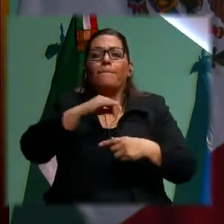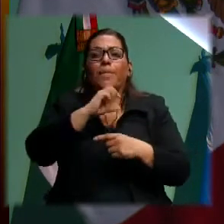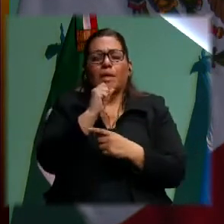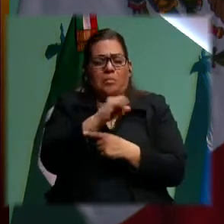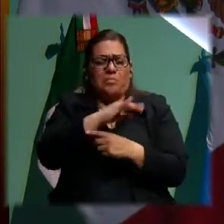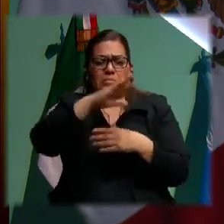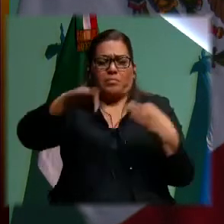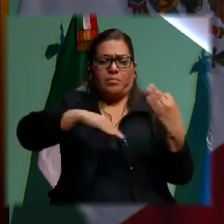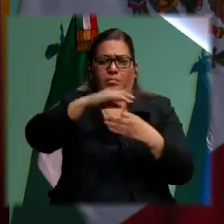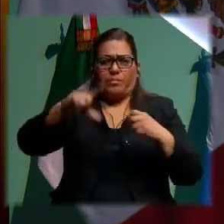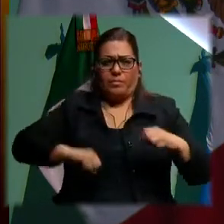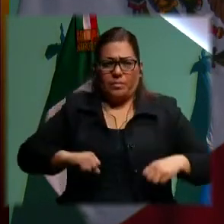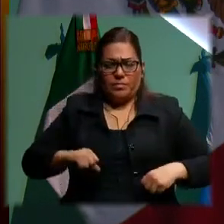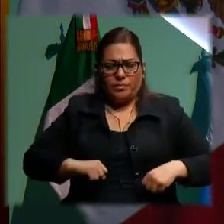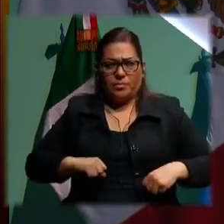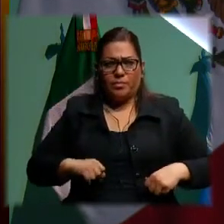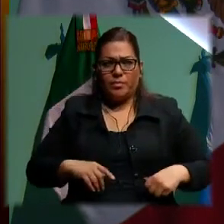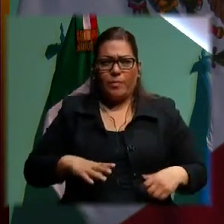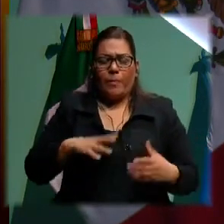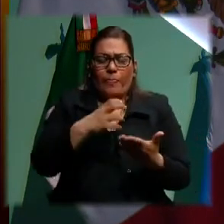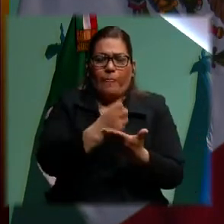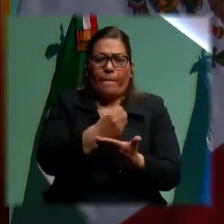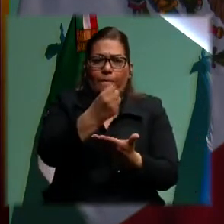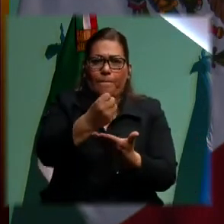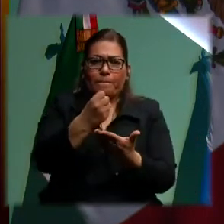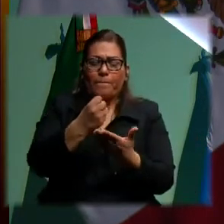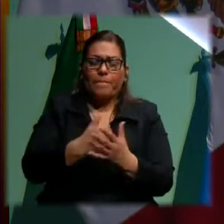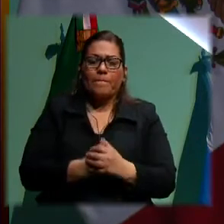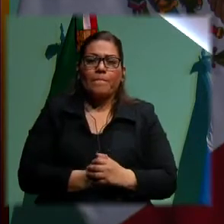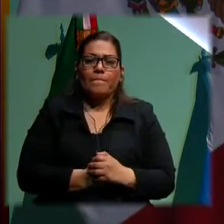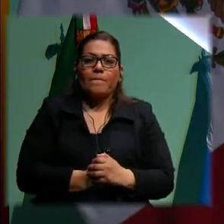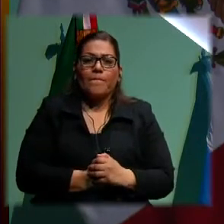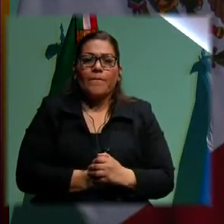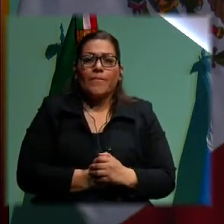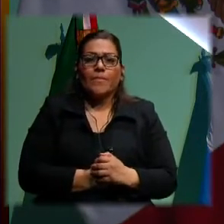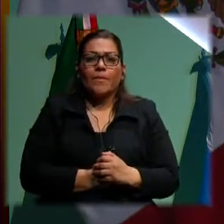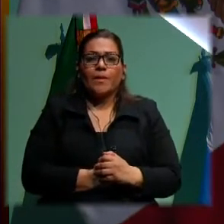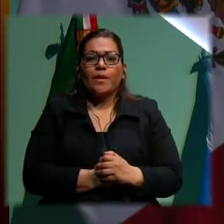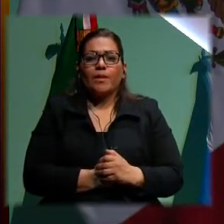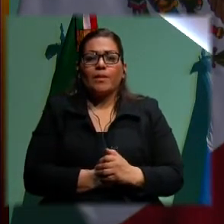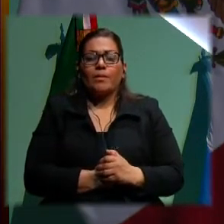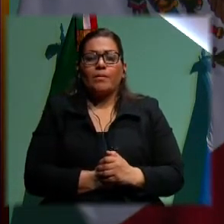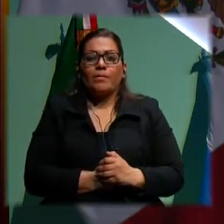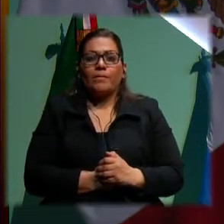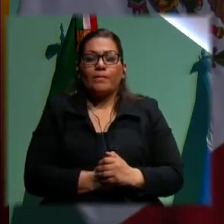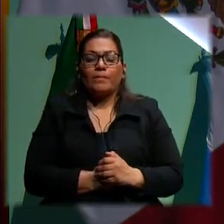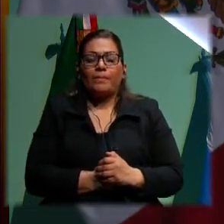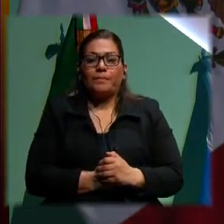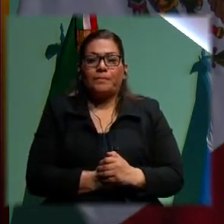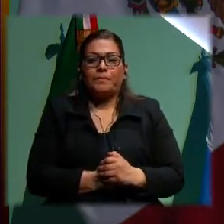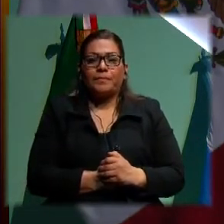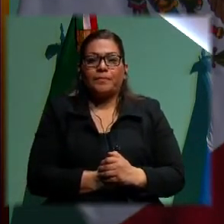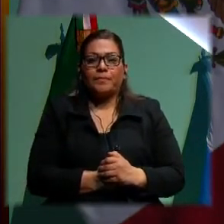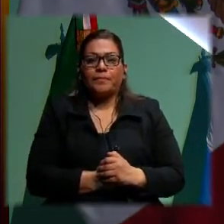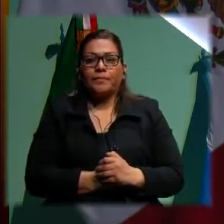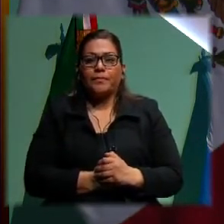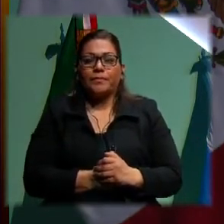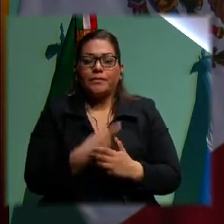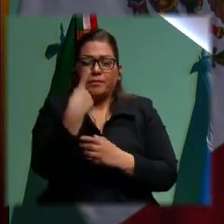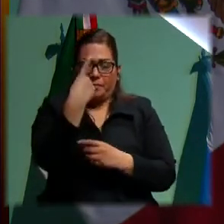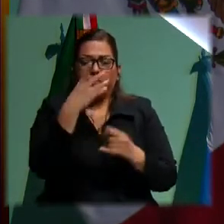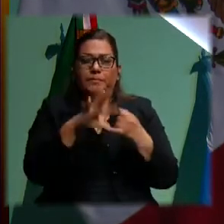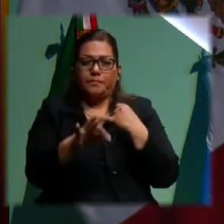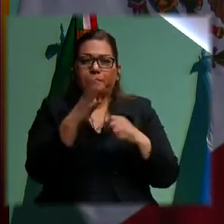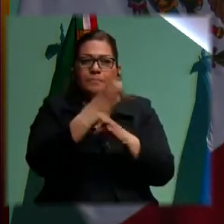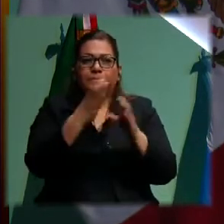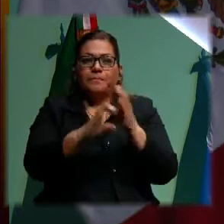financially sustained. I'm hoping that, no, I want to make one last point. While we are